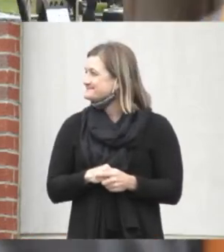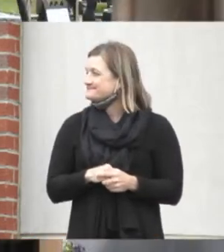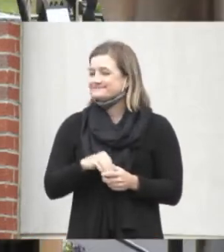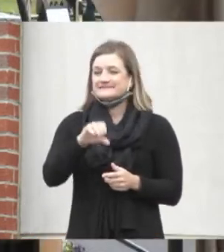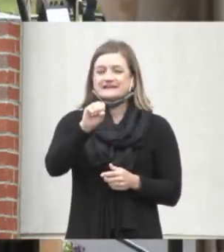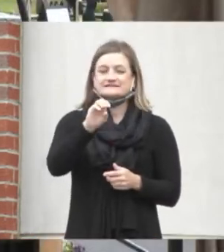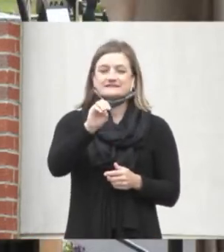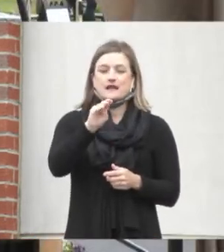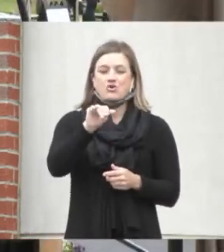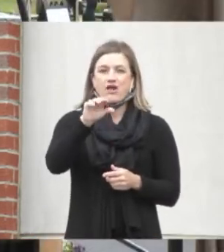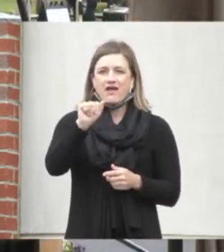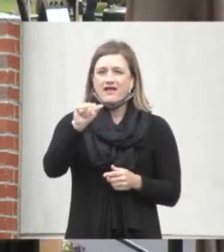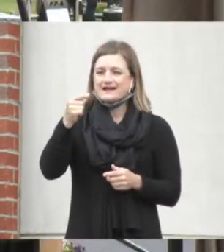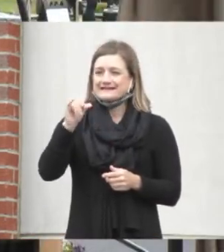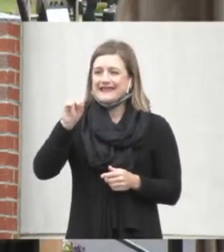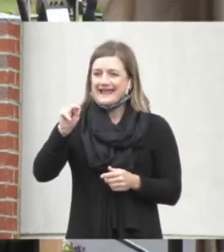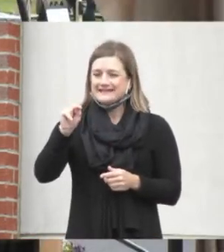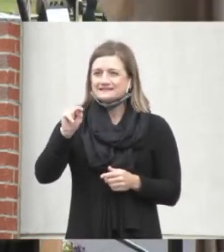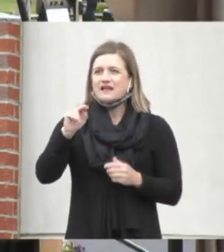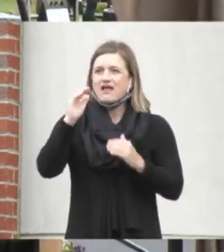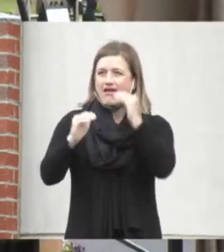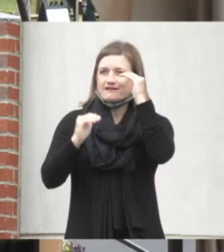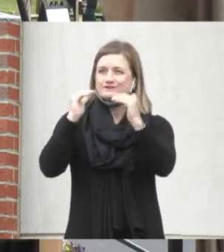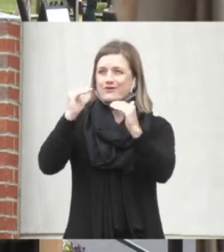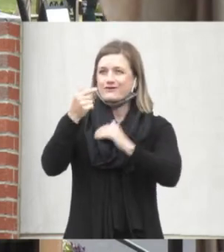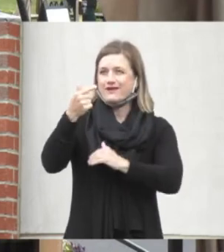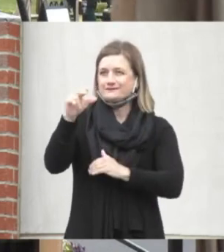Sabara Ganey, adult high school.